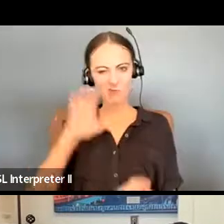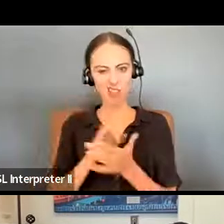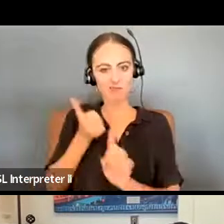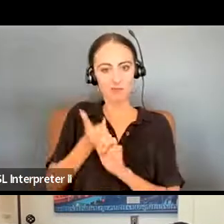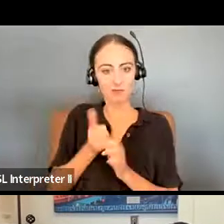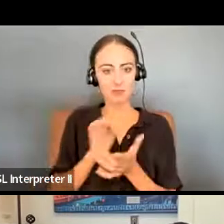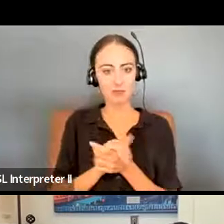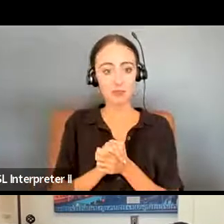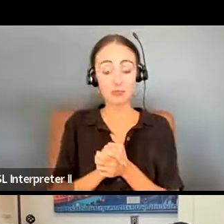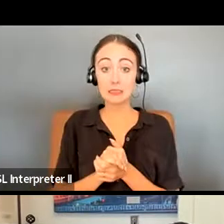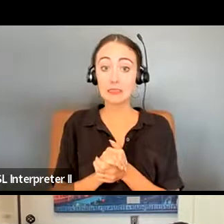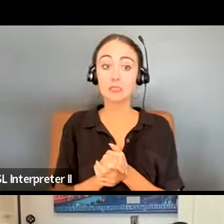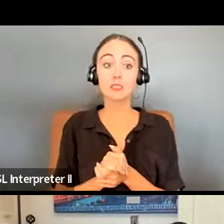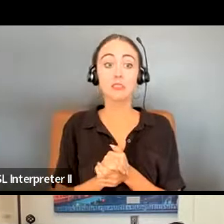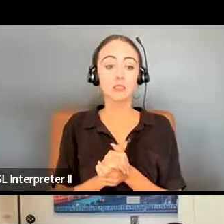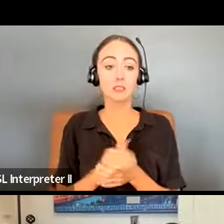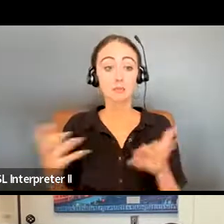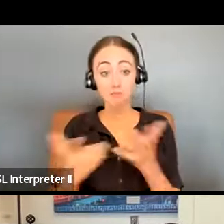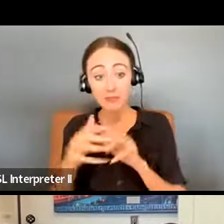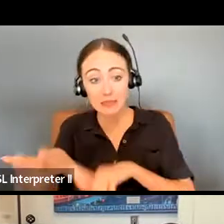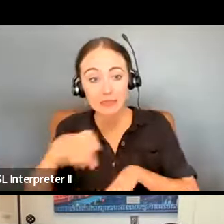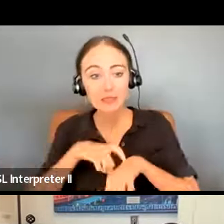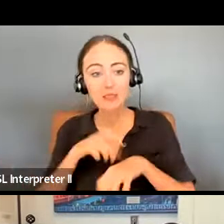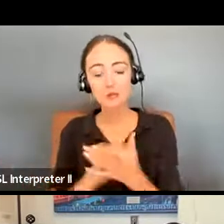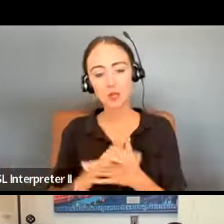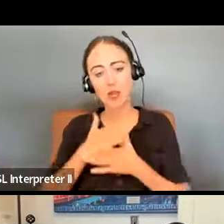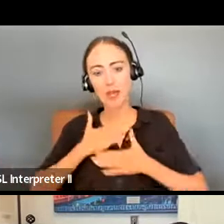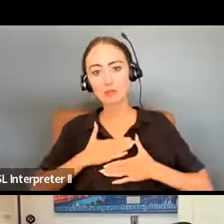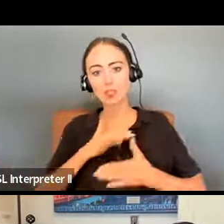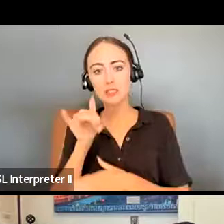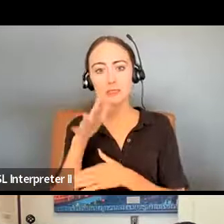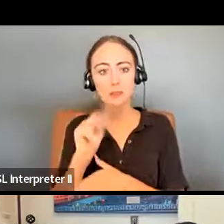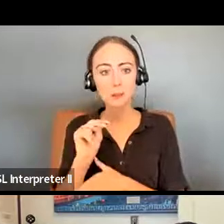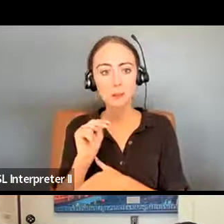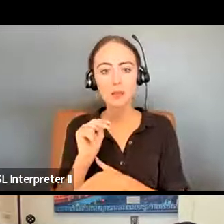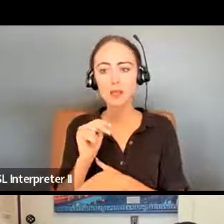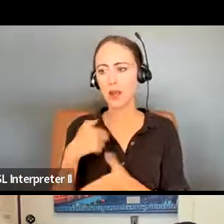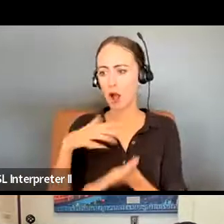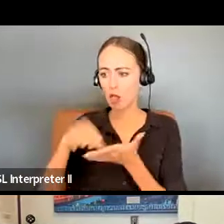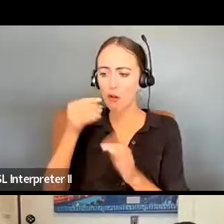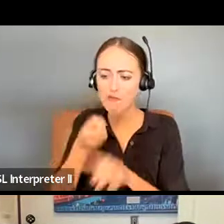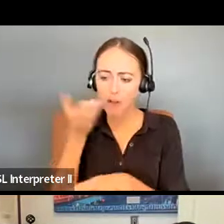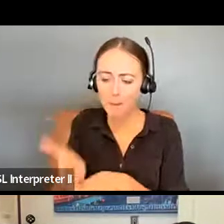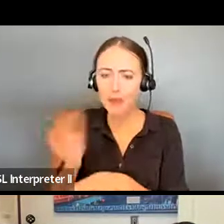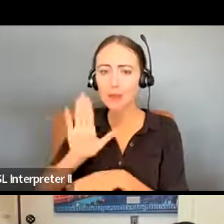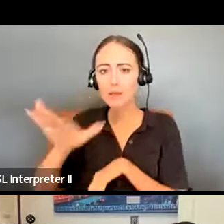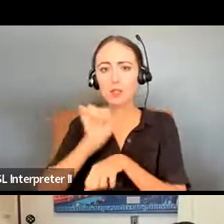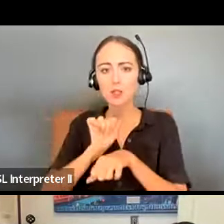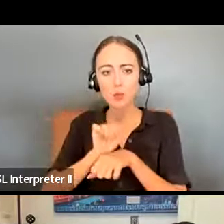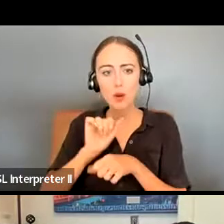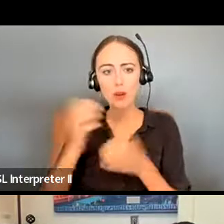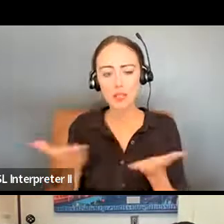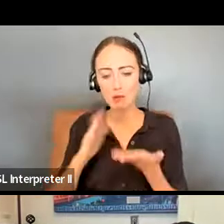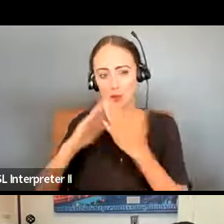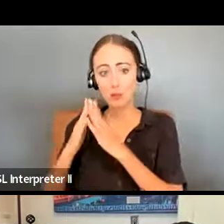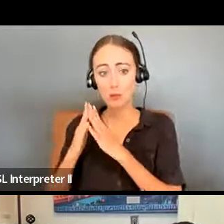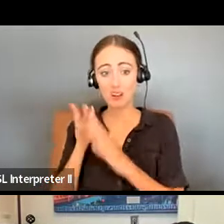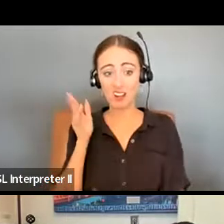things he did was timely. And so I appreciate me being able to glean from him and his work in the community. And then he